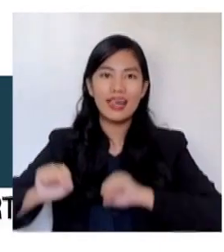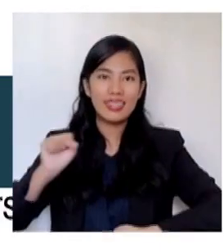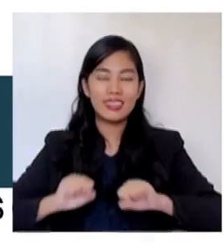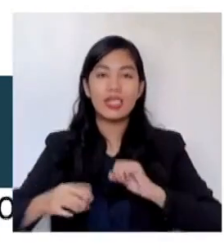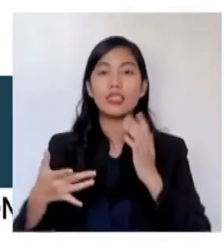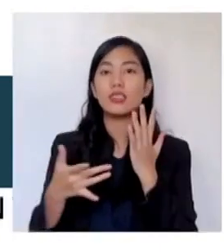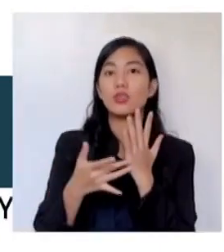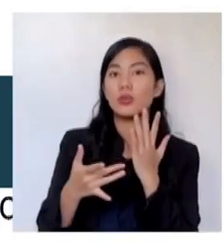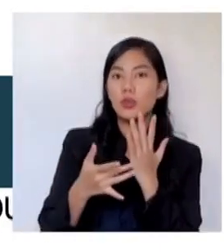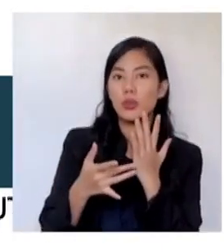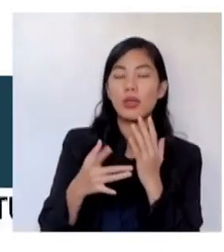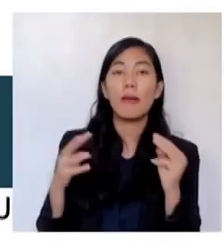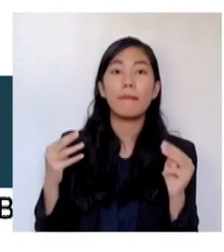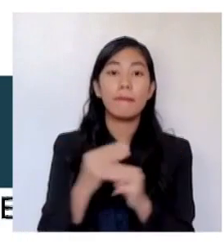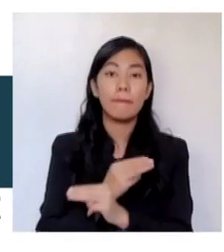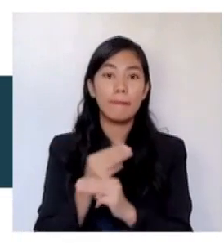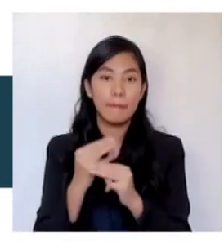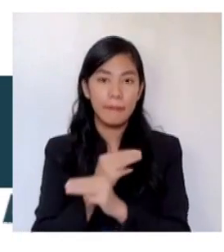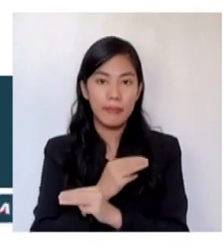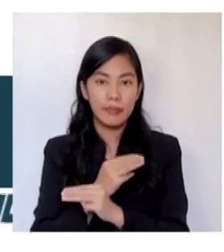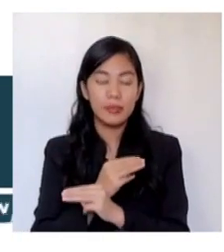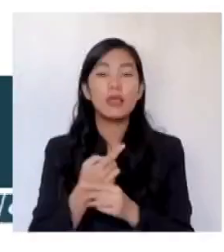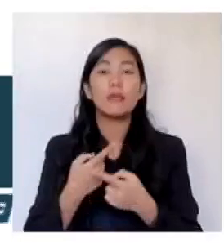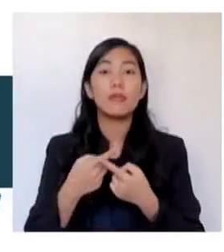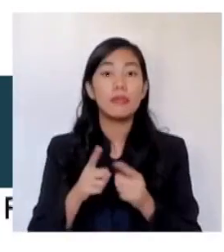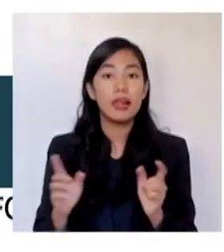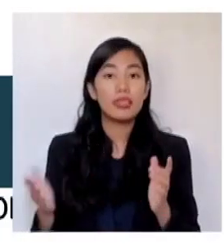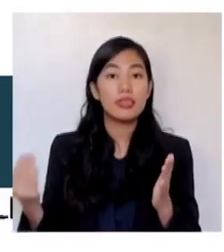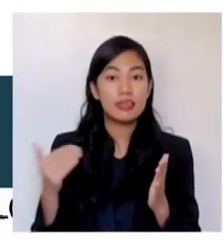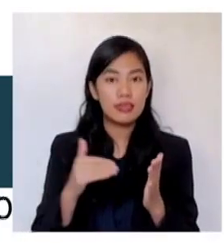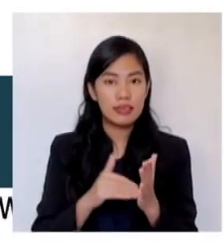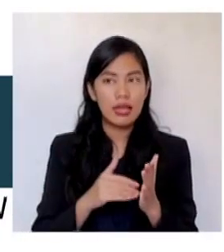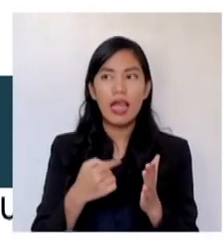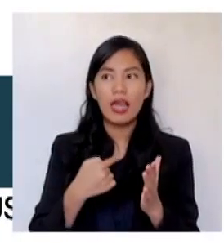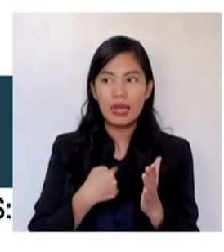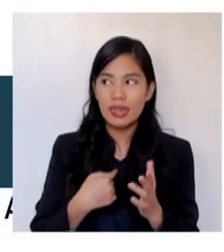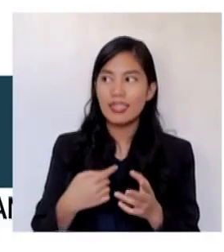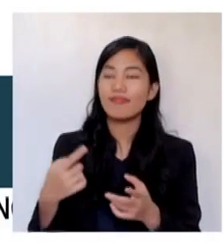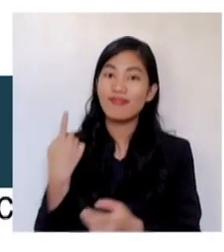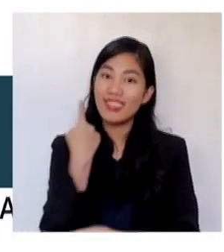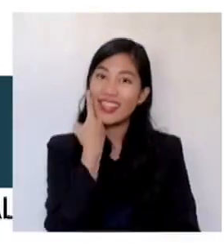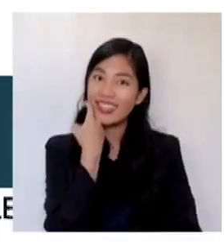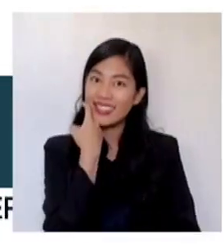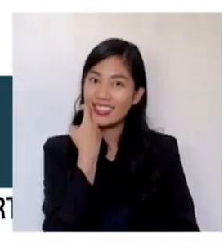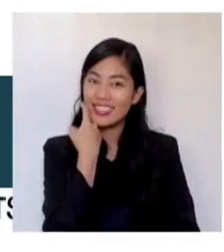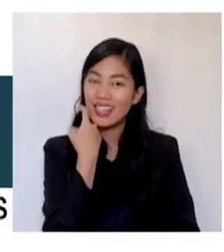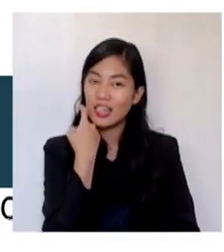and mathematics. But again, I can only echo what Dean Tony mentioned. There are